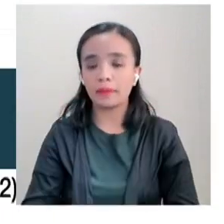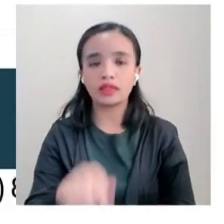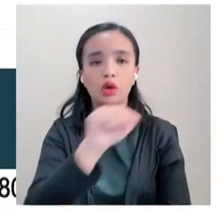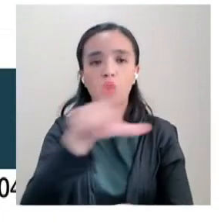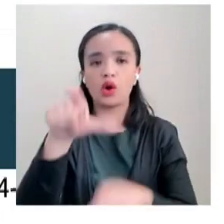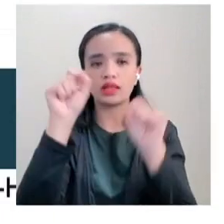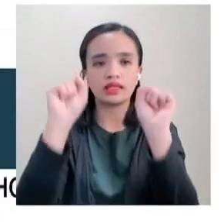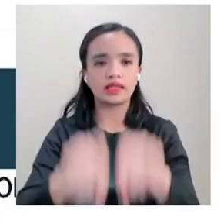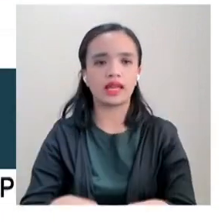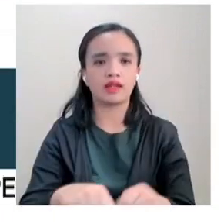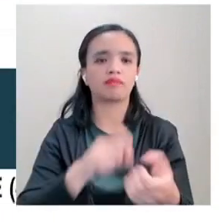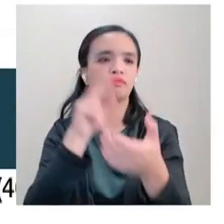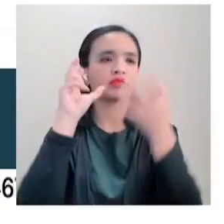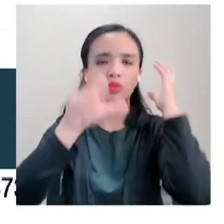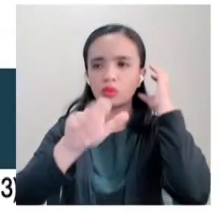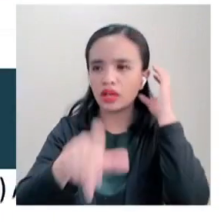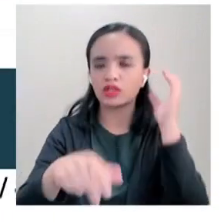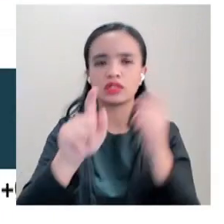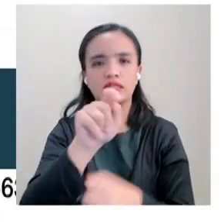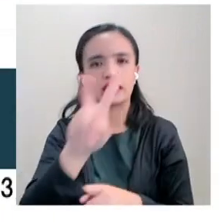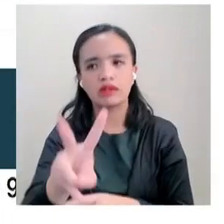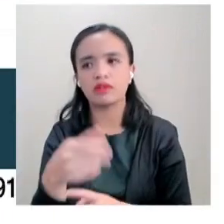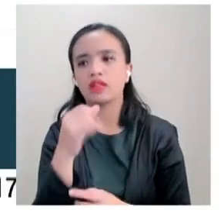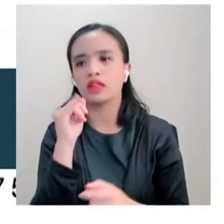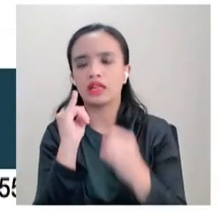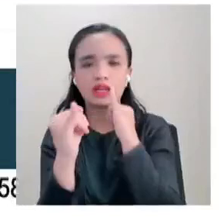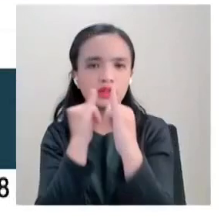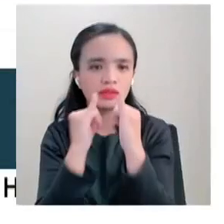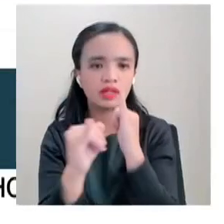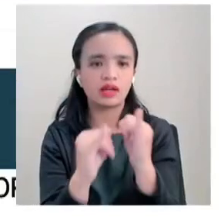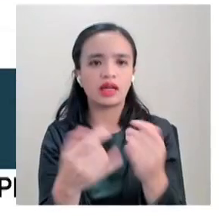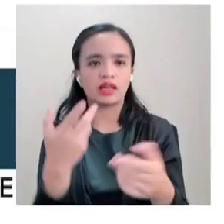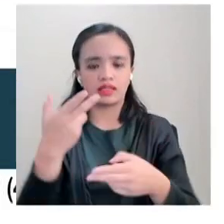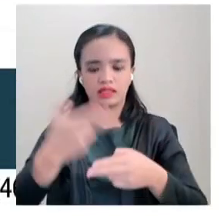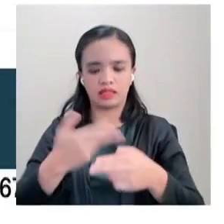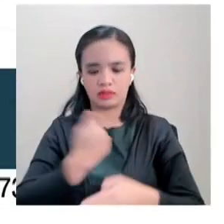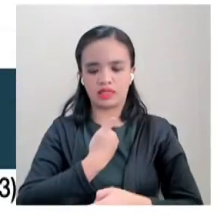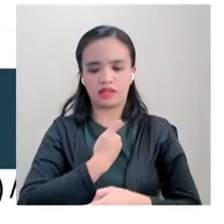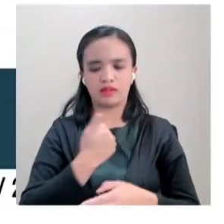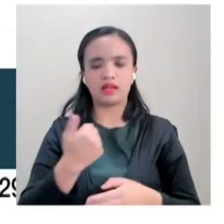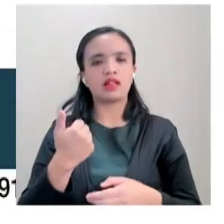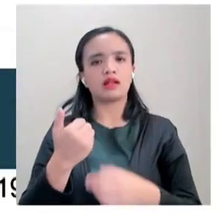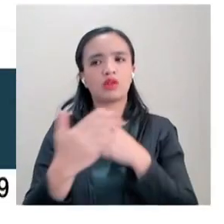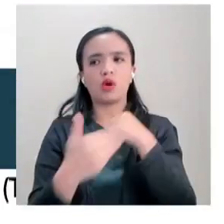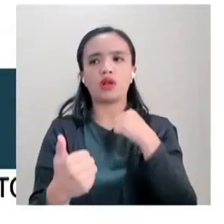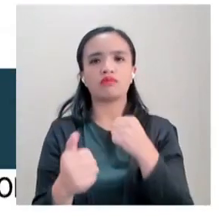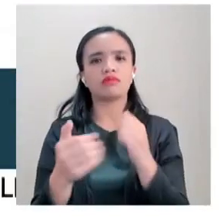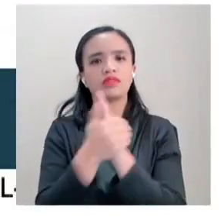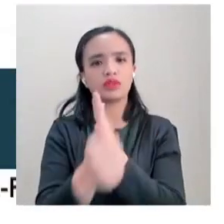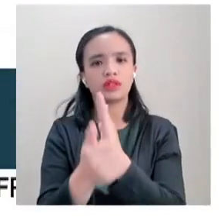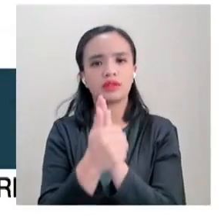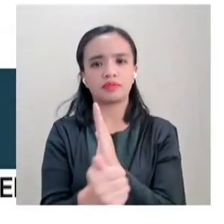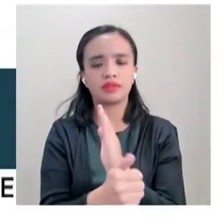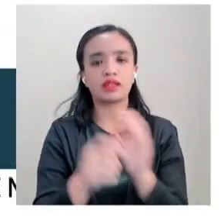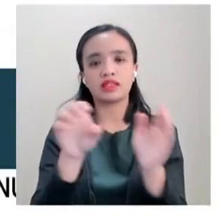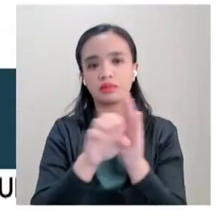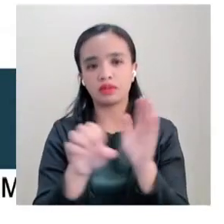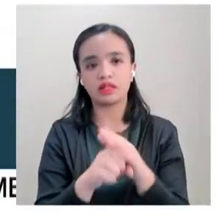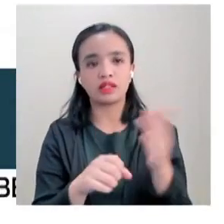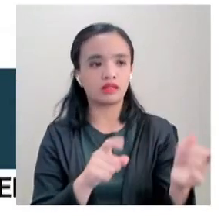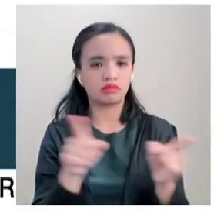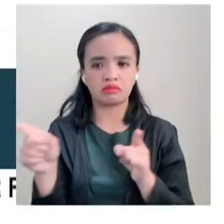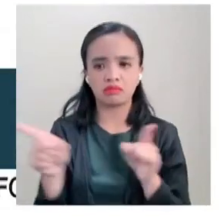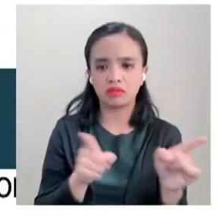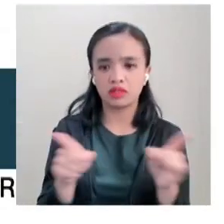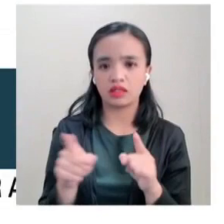on radio, on TV, get interviewed, and label himself as an expert in certain fields. Kunyari, ganyan, kaliwat kanan,